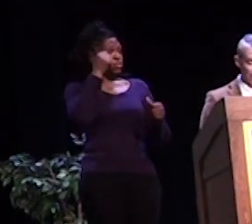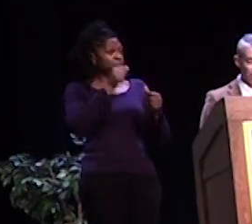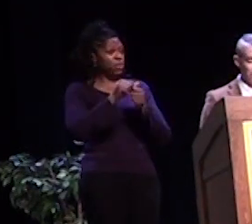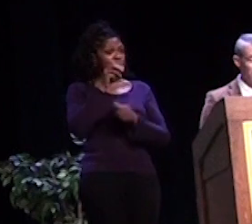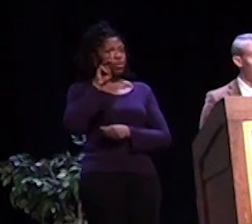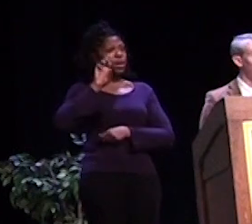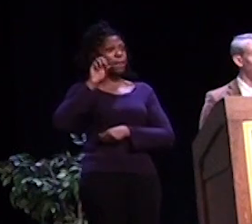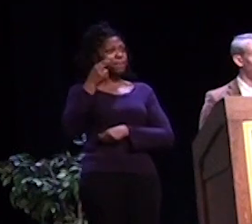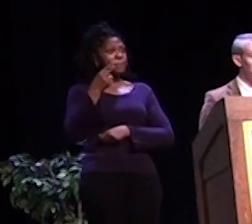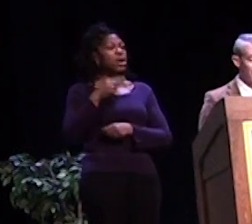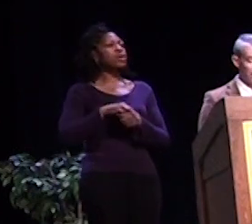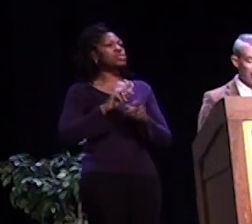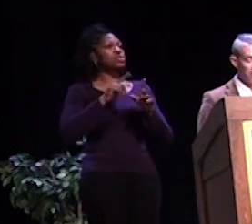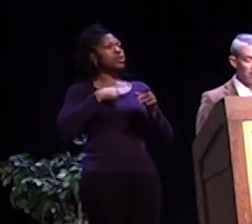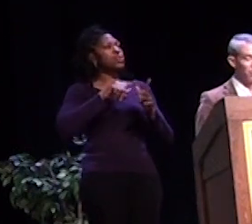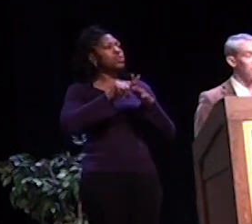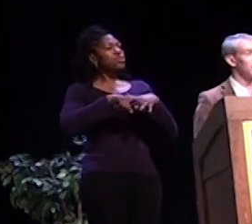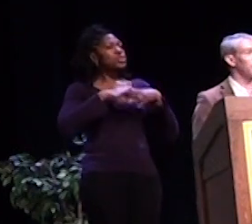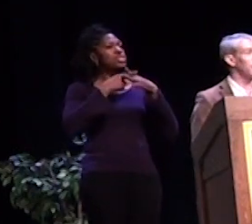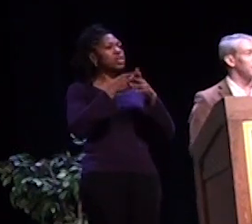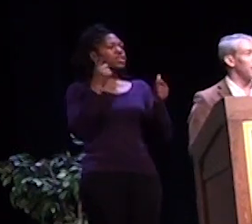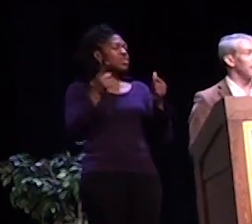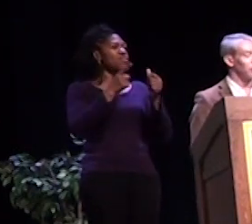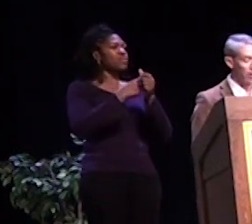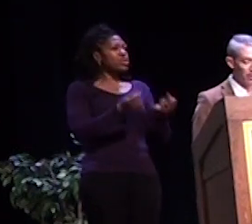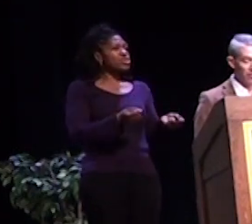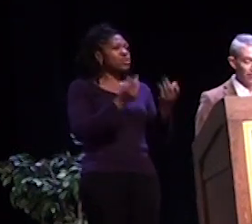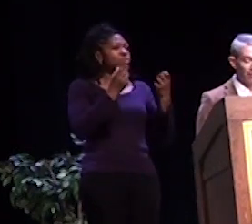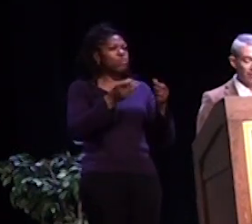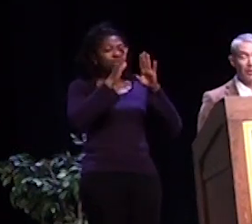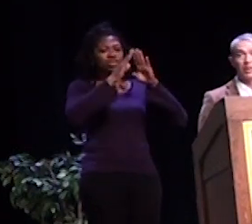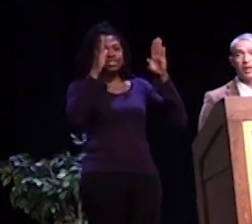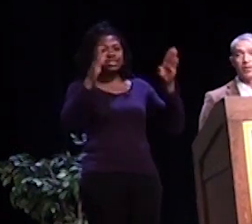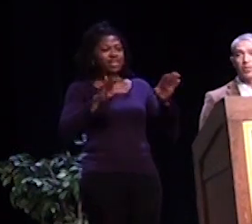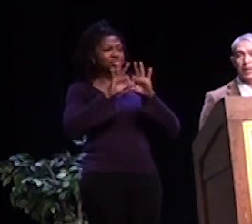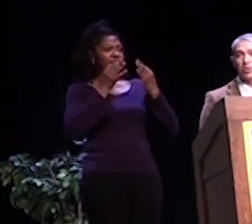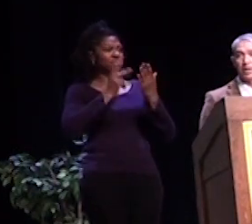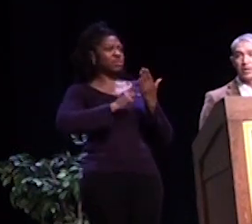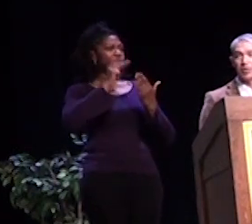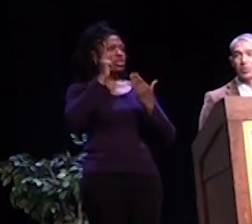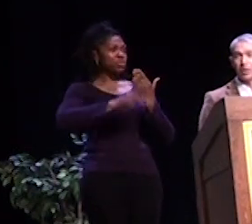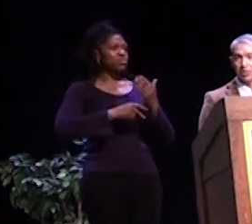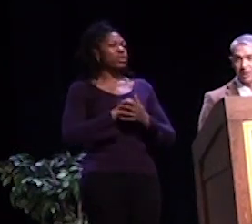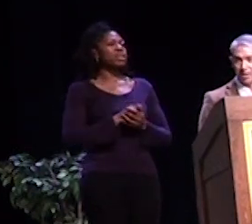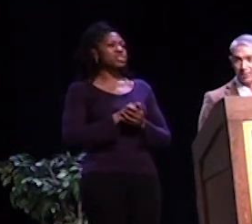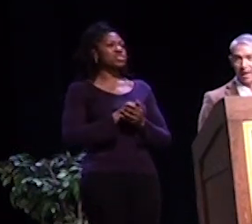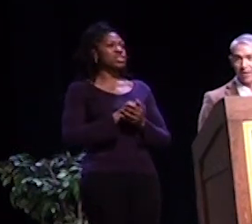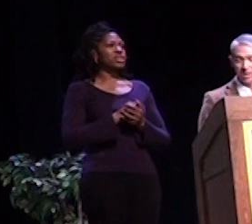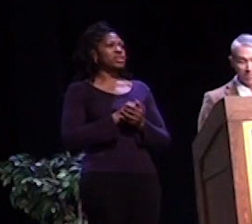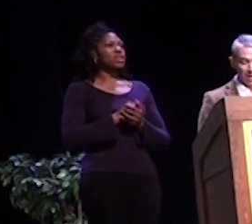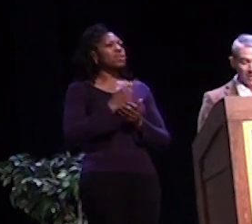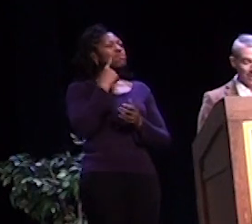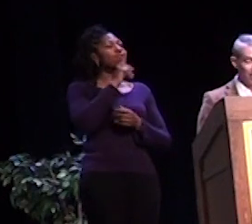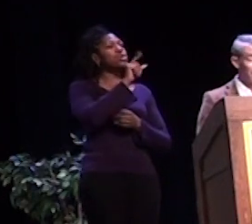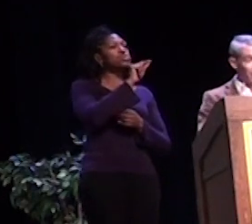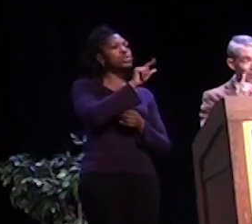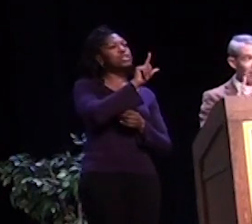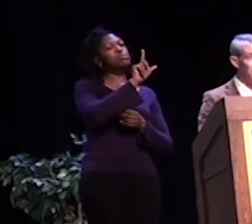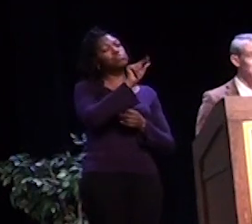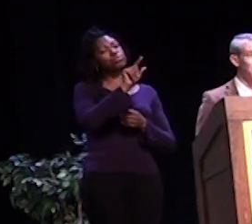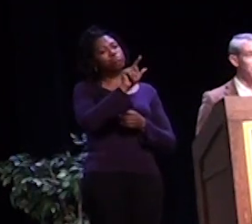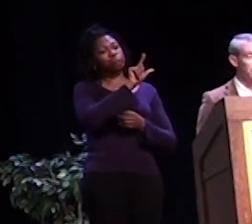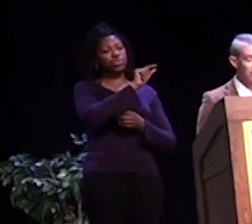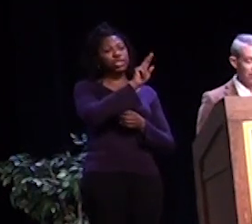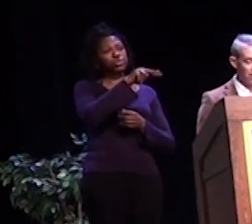on the first multifamily housing project funded by the $150 million 2022-2027 housing bond, the